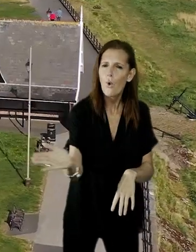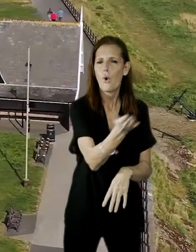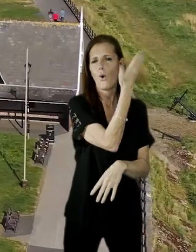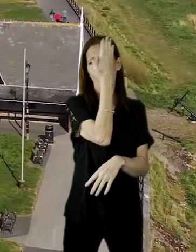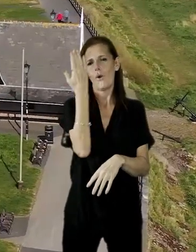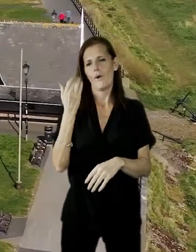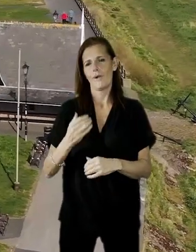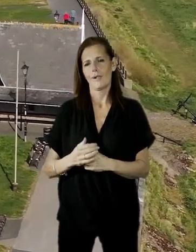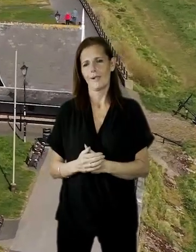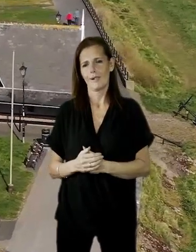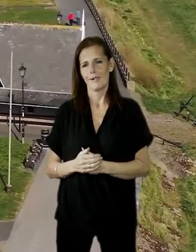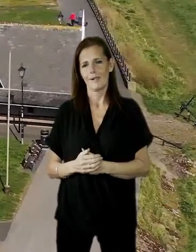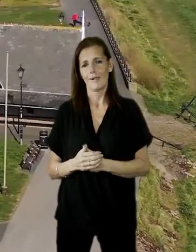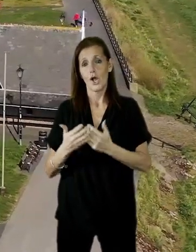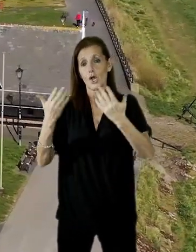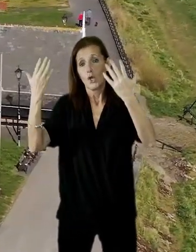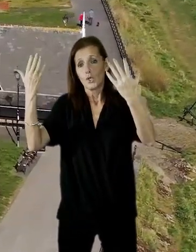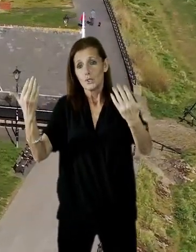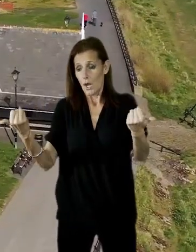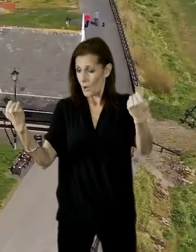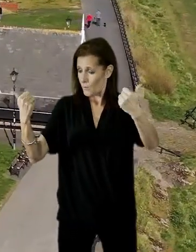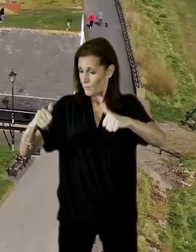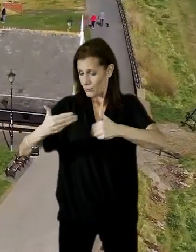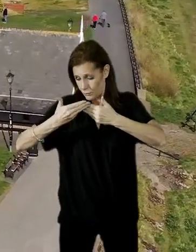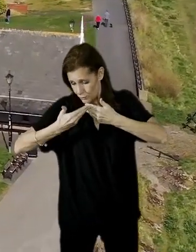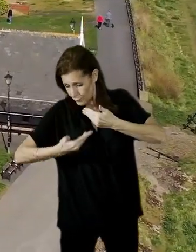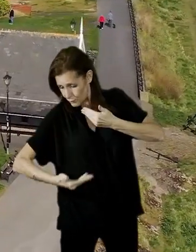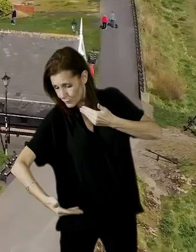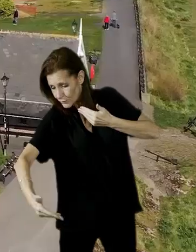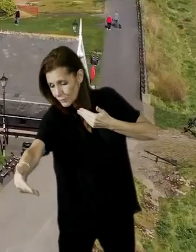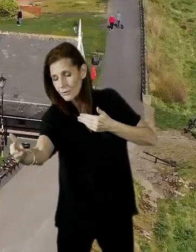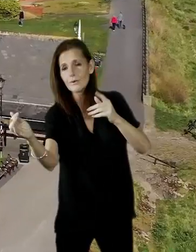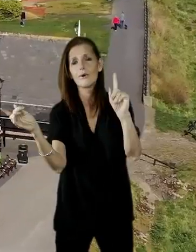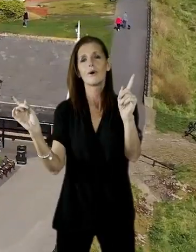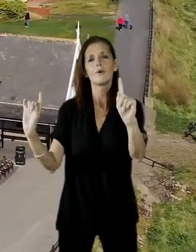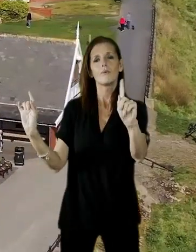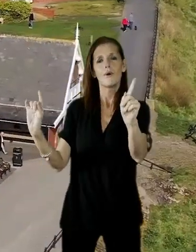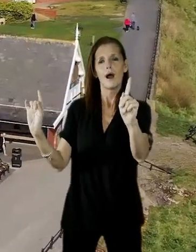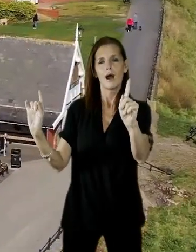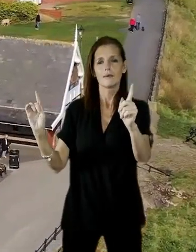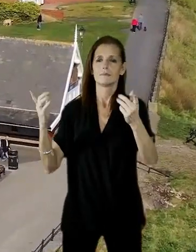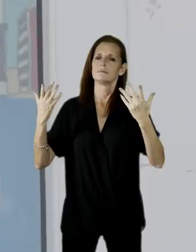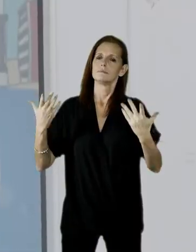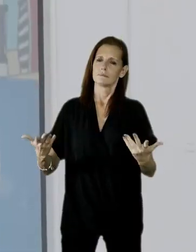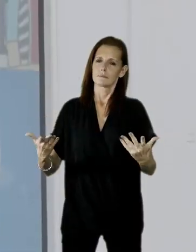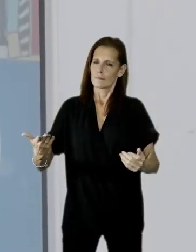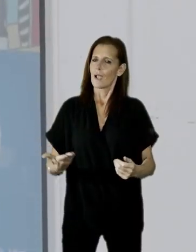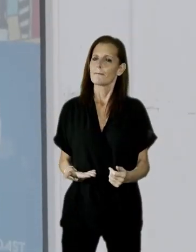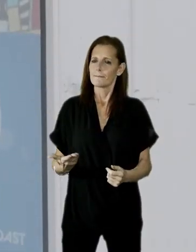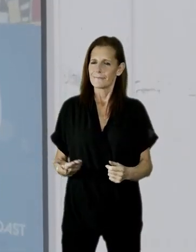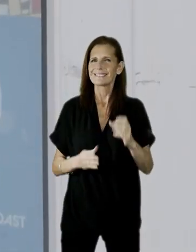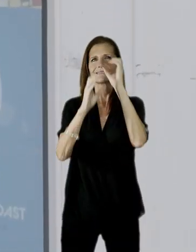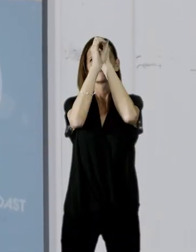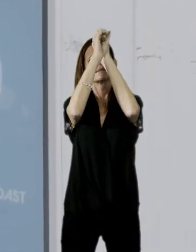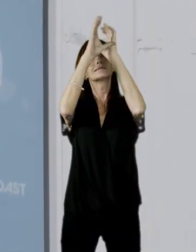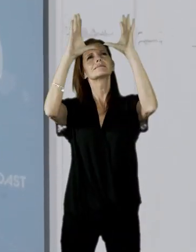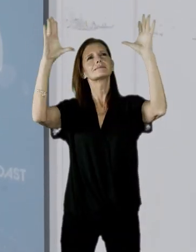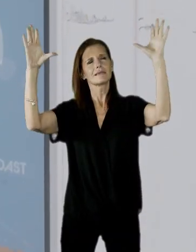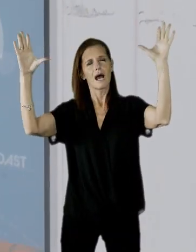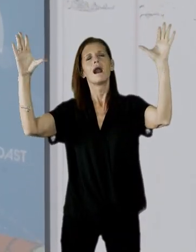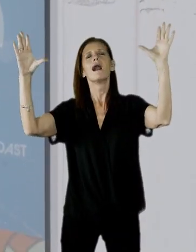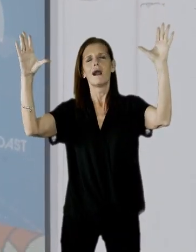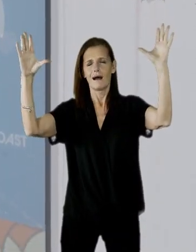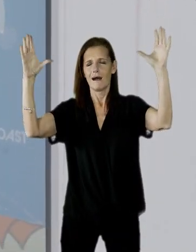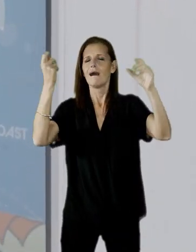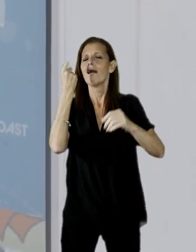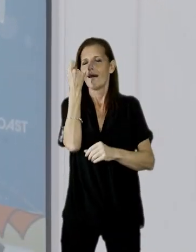what legacies have we left? Well, far more businesses now have a better understanding of the wide-ranging needs of their